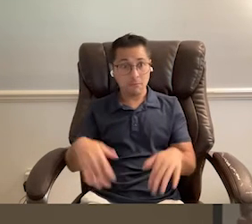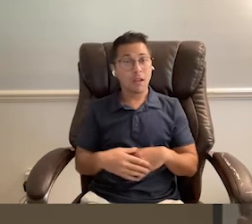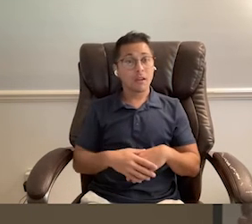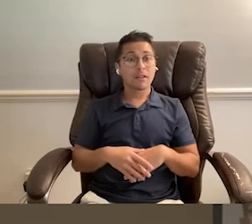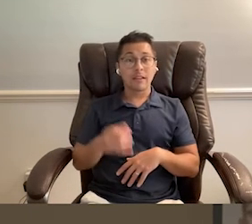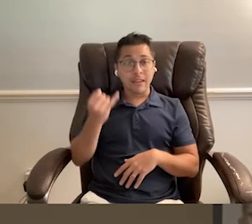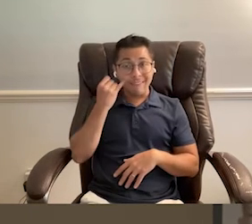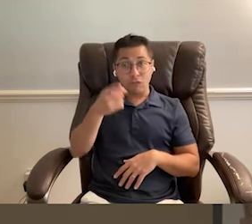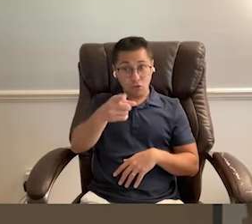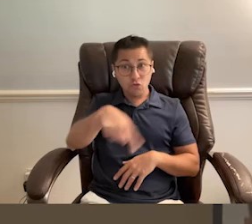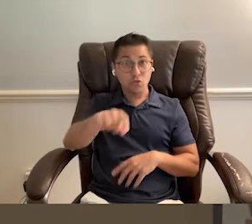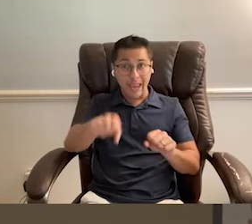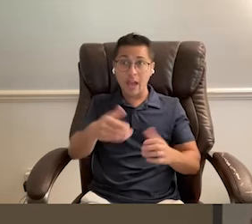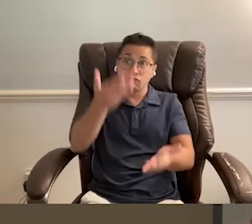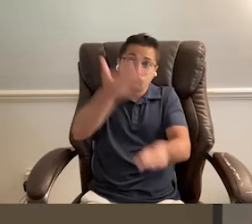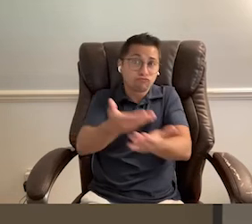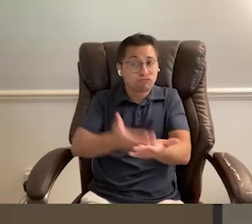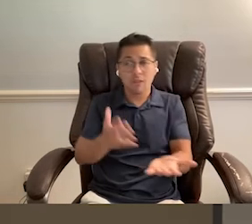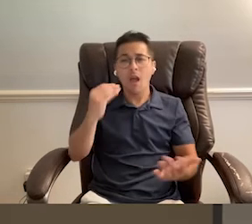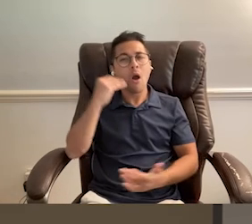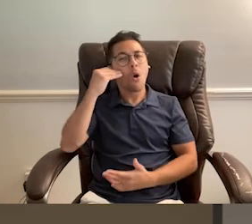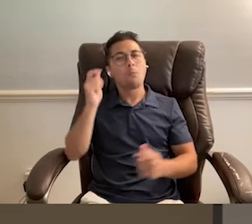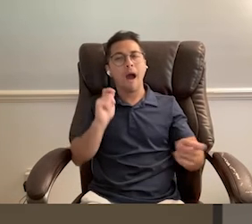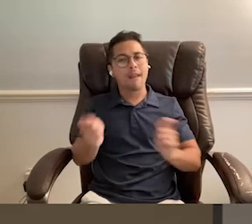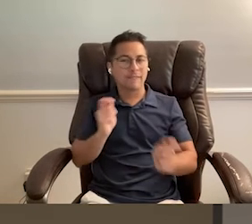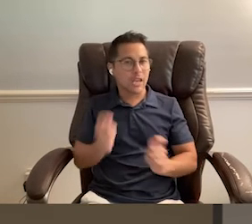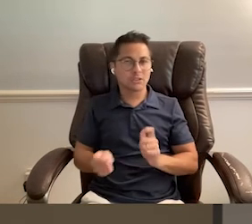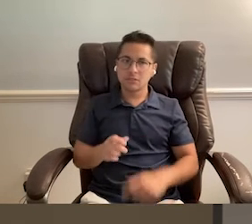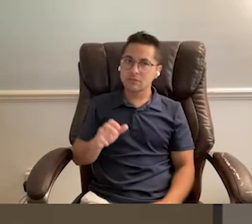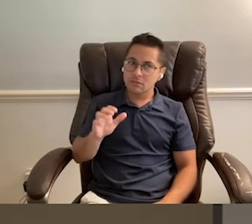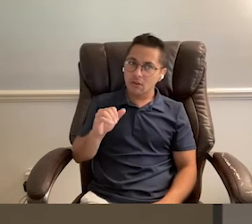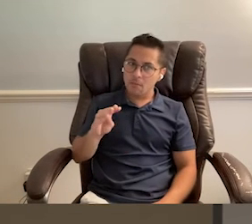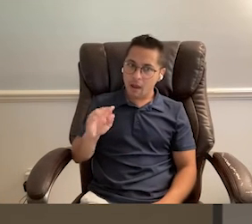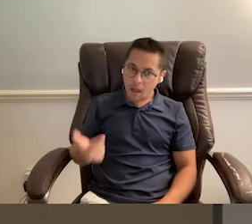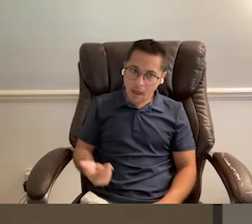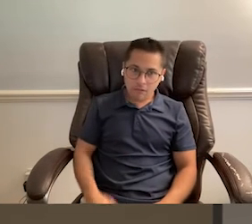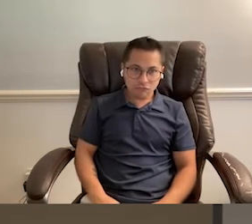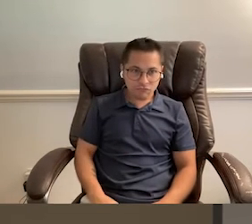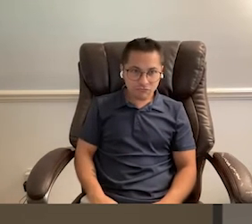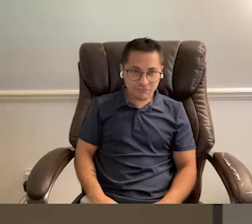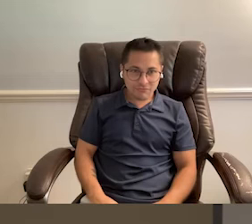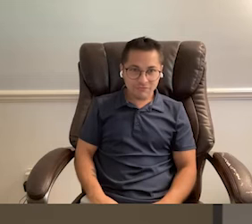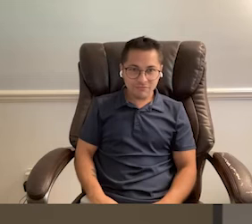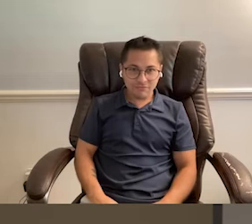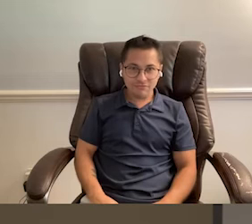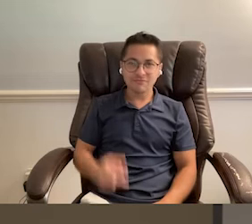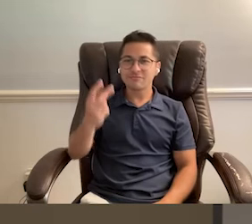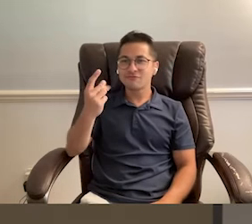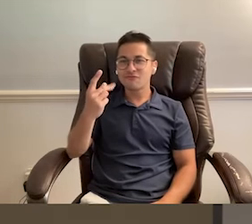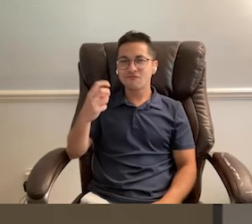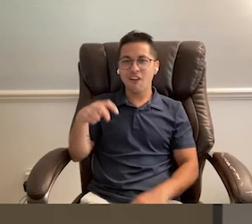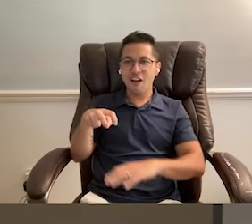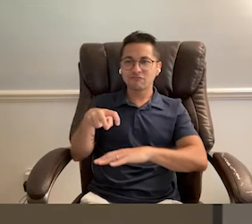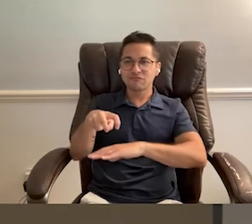like home modifications. Oh my gosh, I'm gonna hold you. Hi, over here.